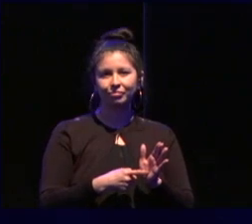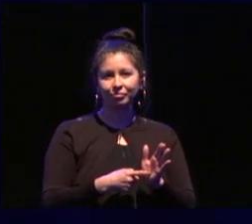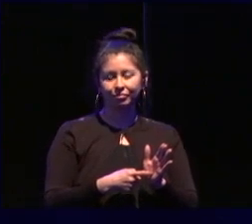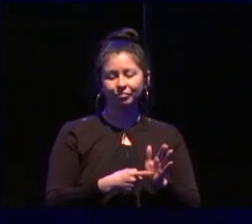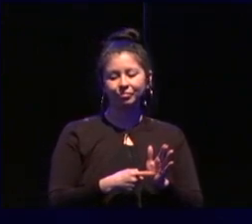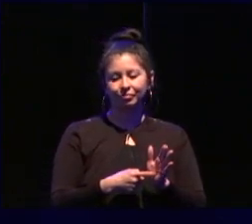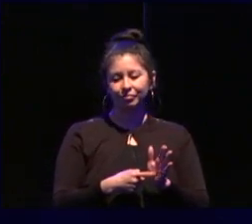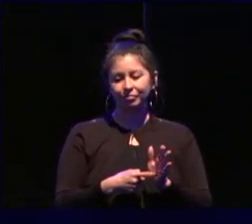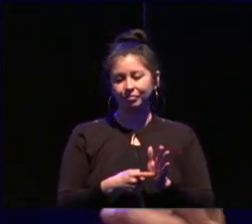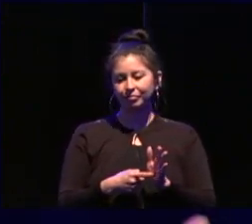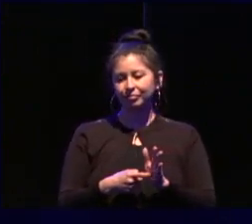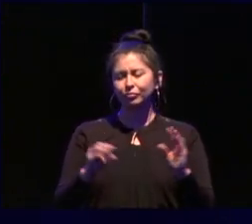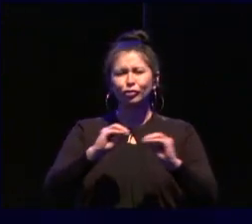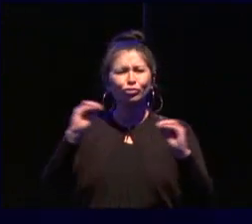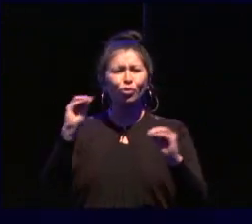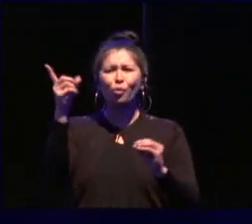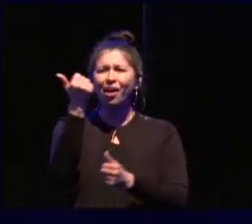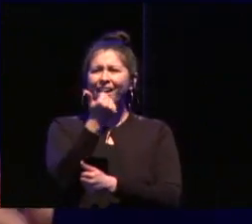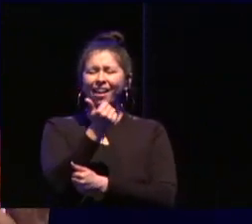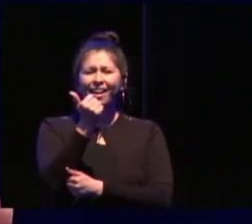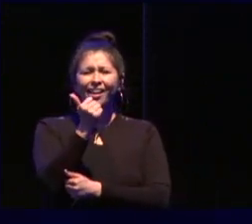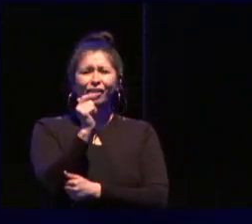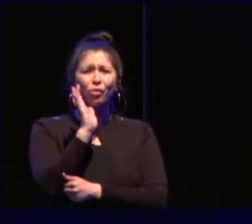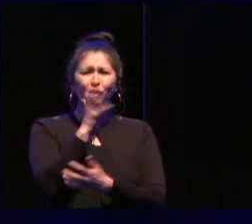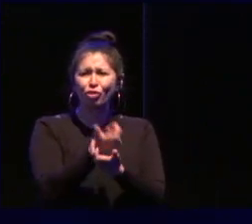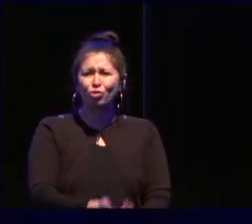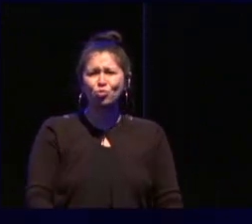word. No one ever